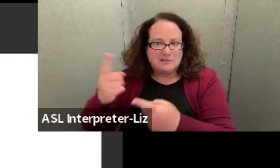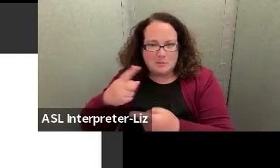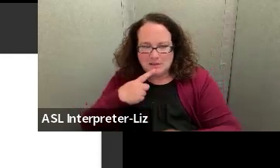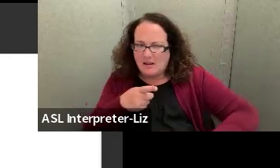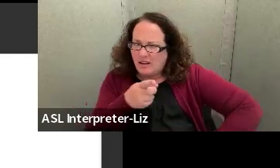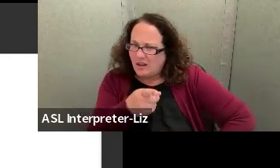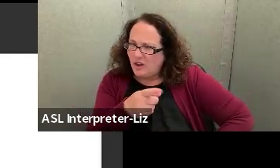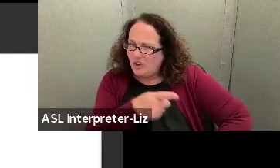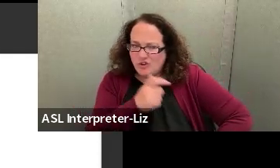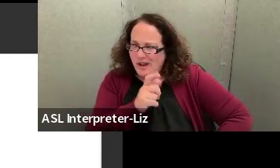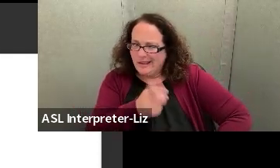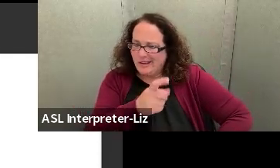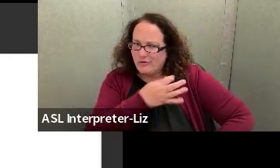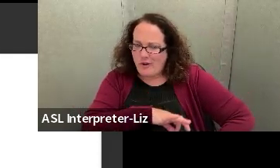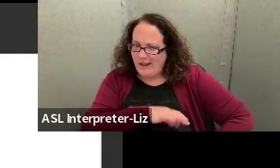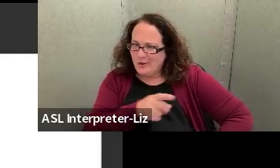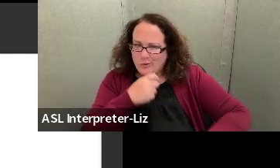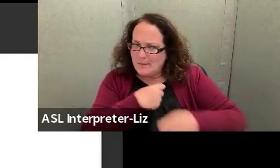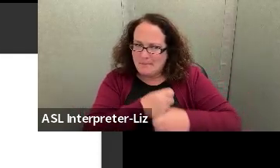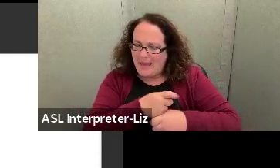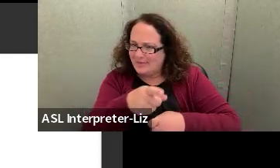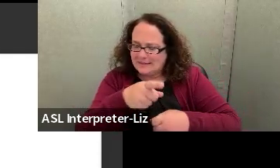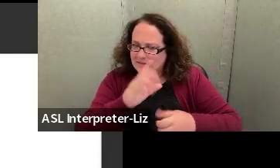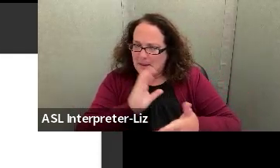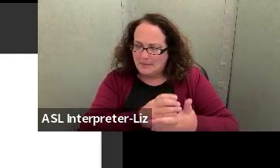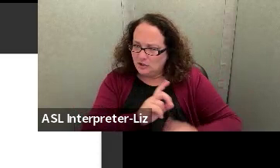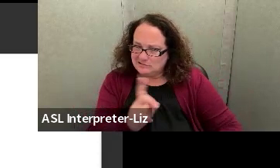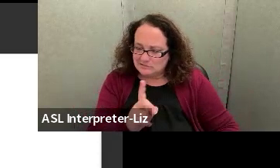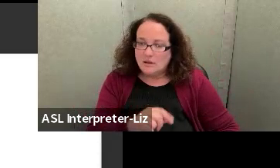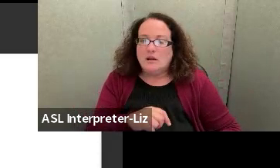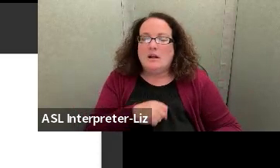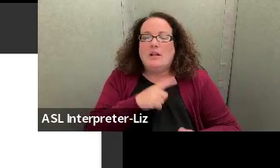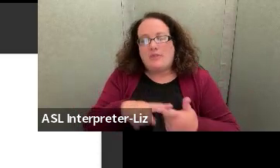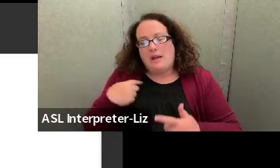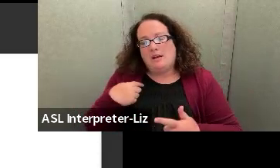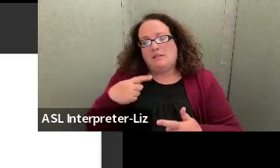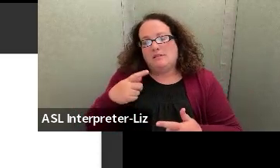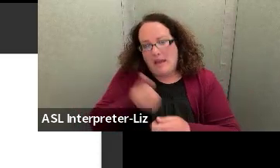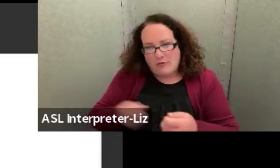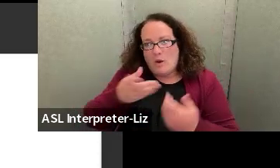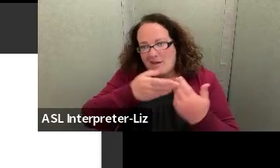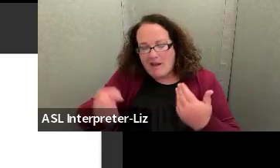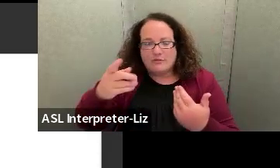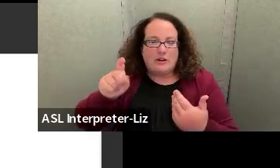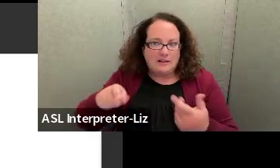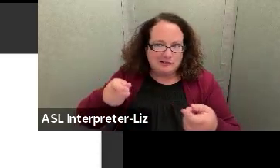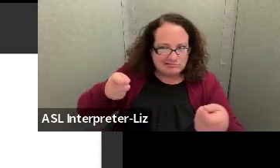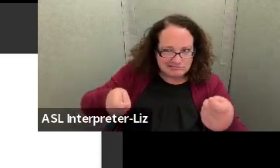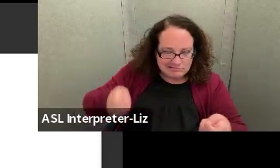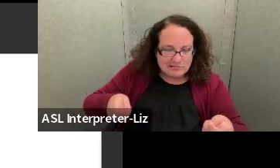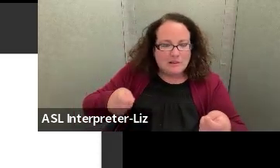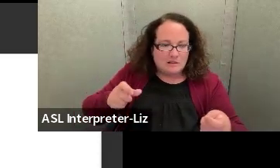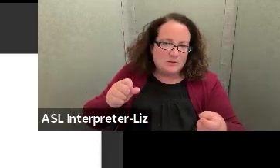giving credit." So after that, the tradition became that everyone slightly modified it so that it was then able to be